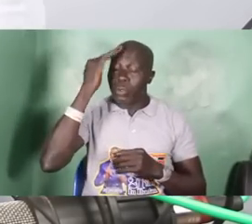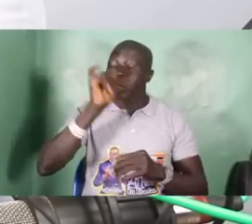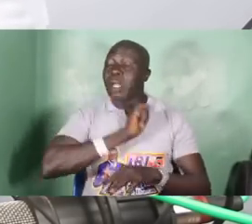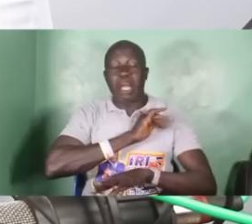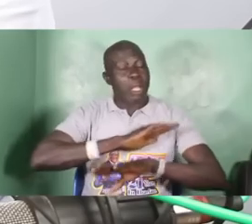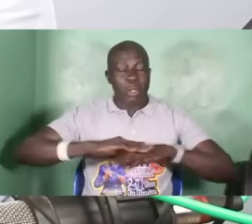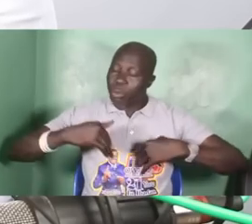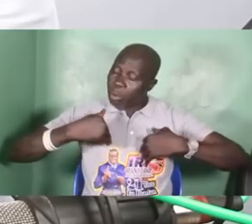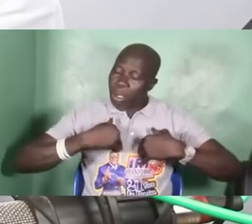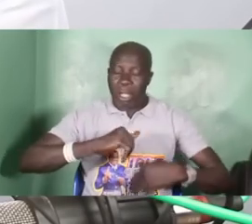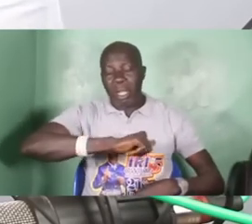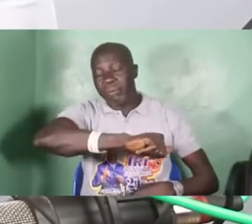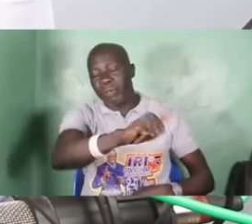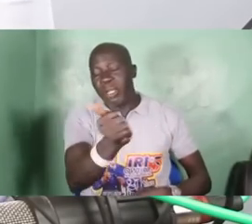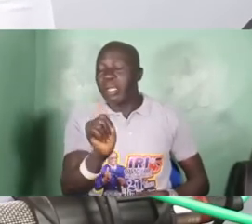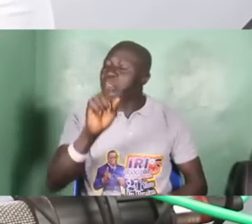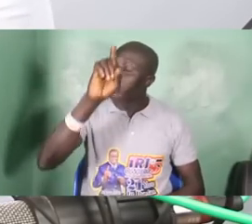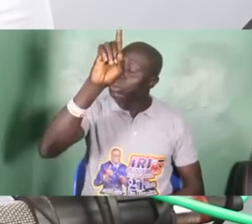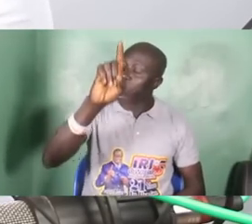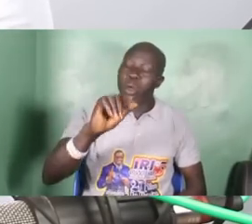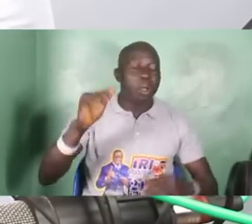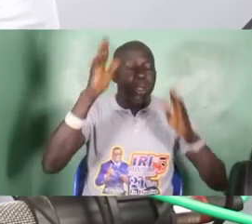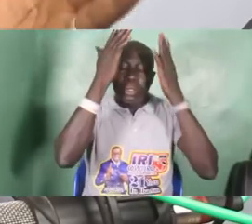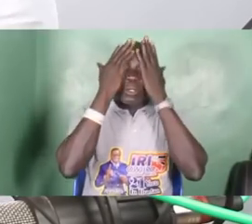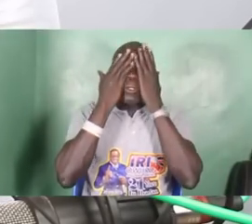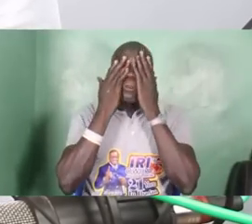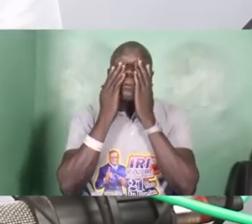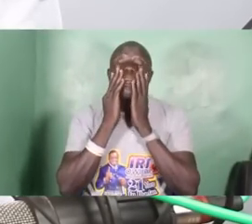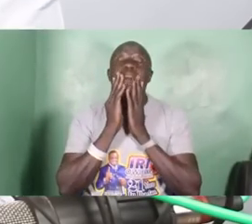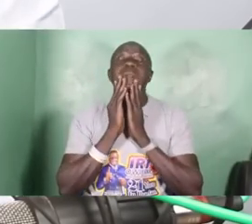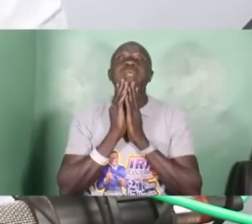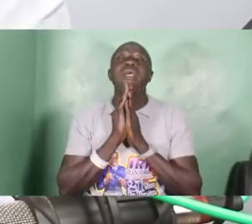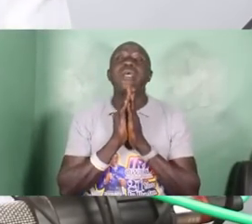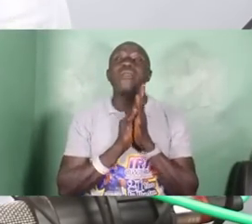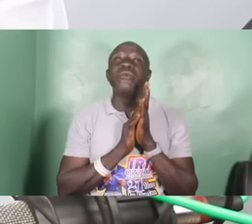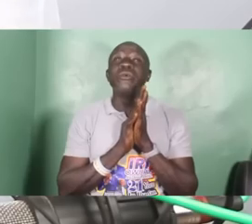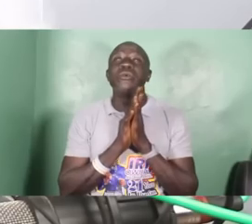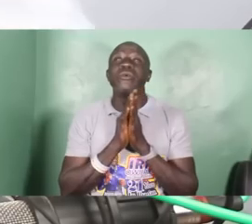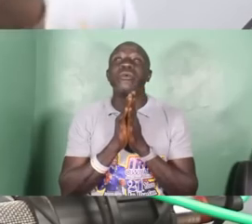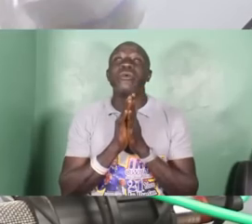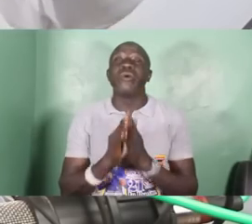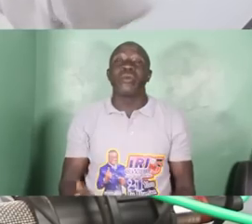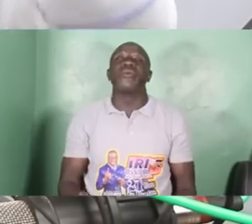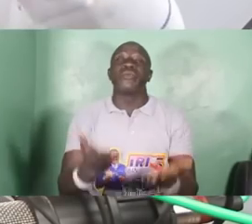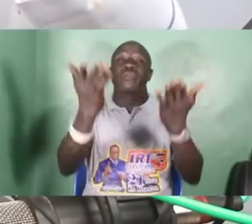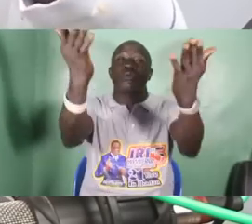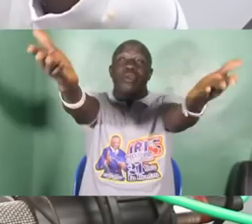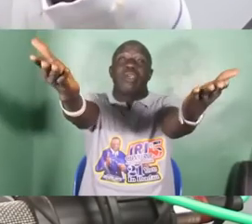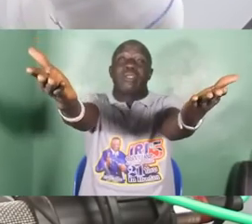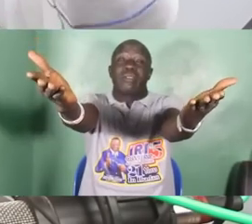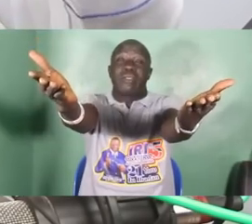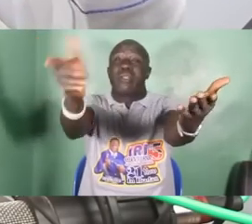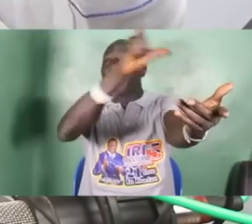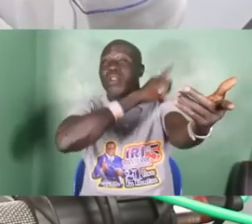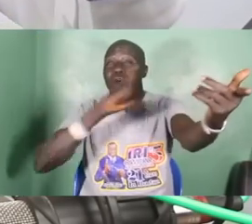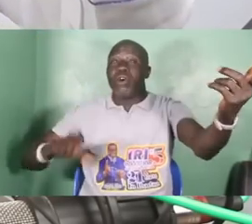Osha timo, pe mi yo lani kan, numi lomi jenu. Lift up your